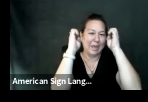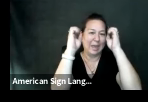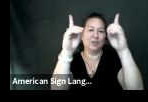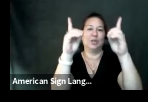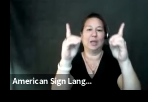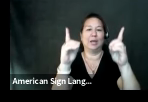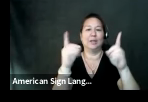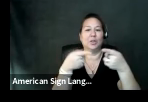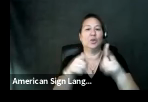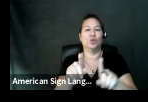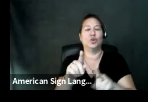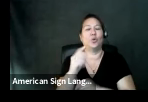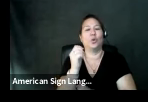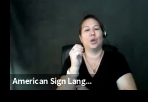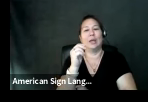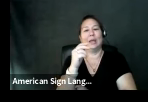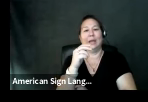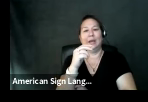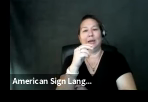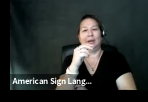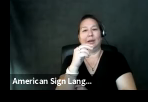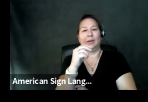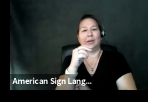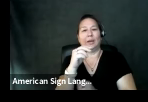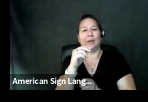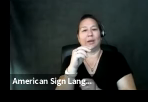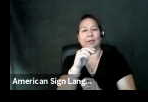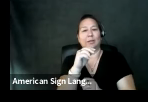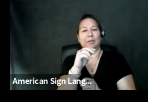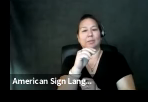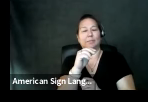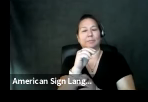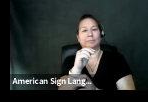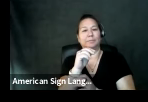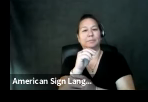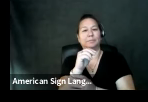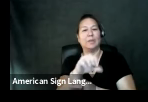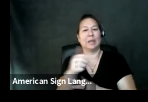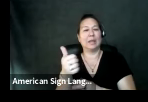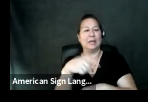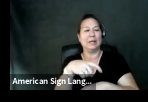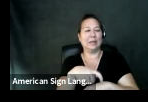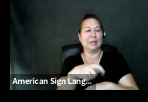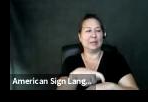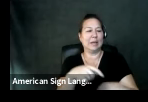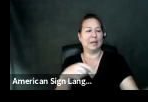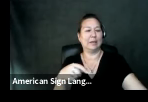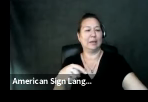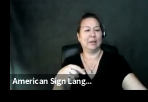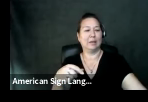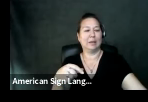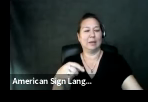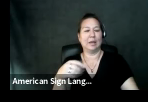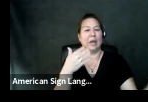And in the case that a parent cannot be identified or located, a district may appoint a